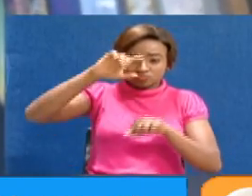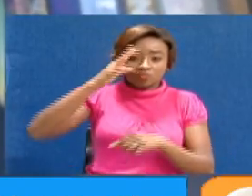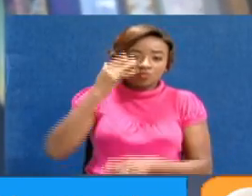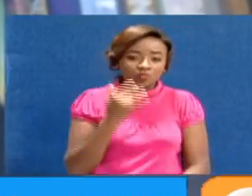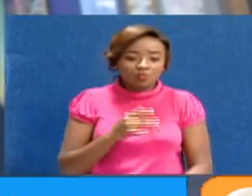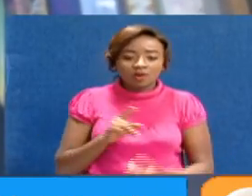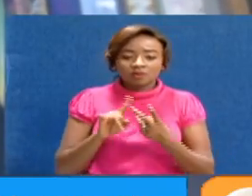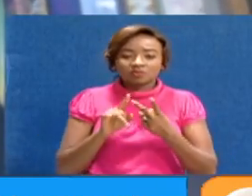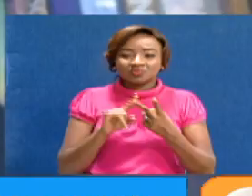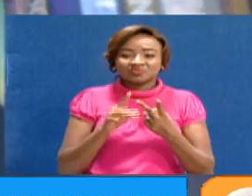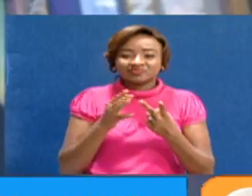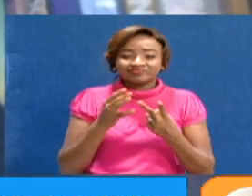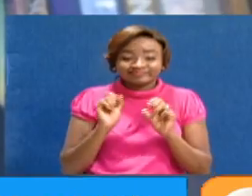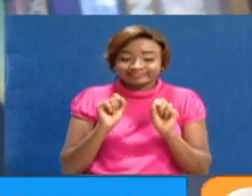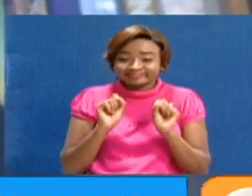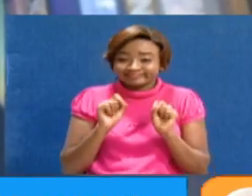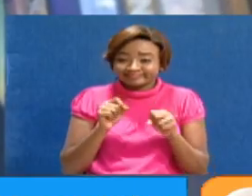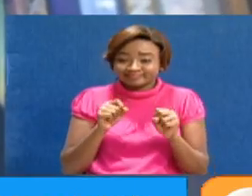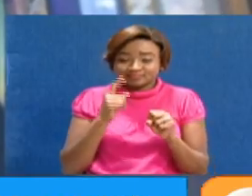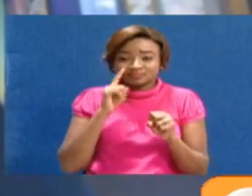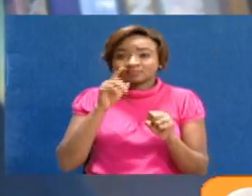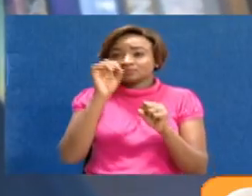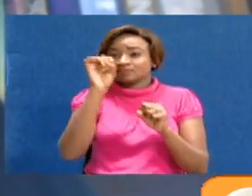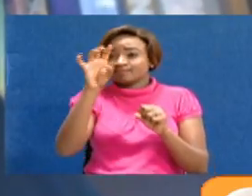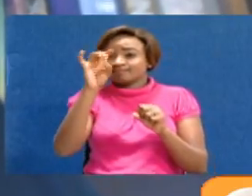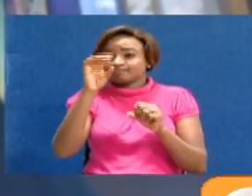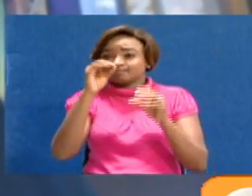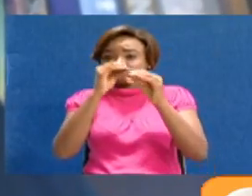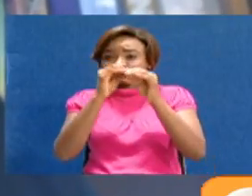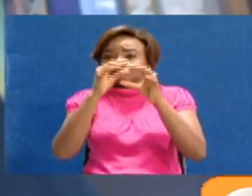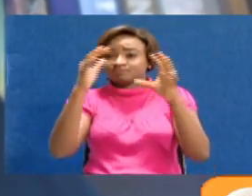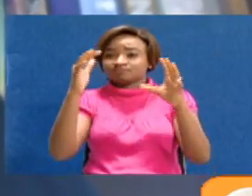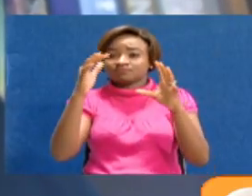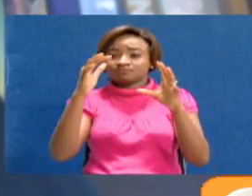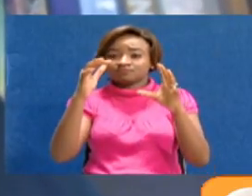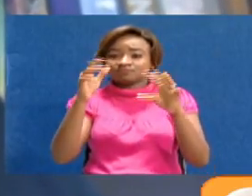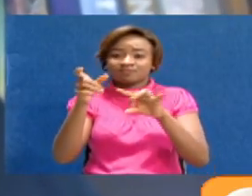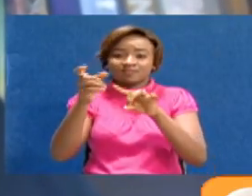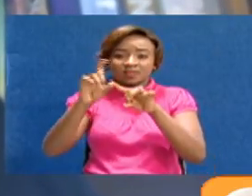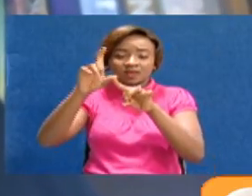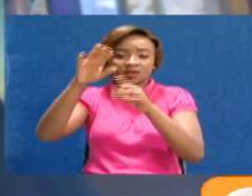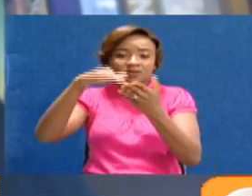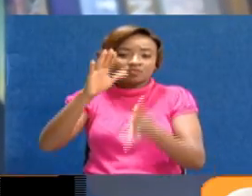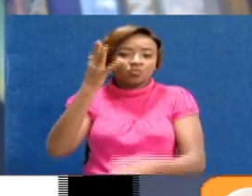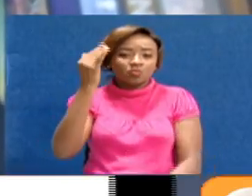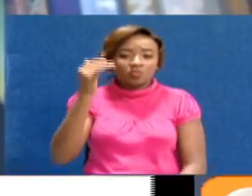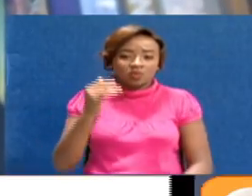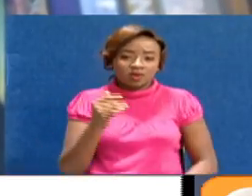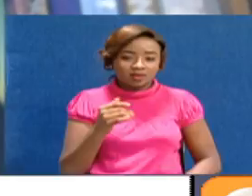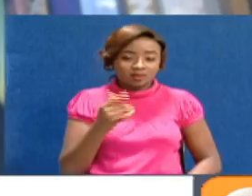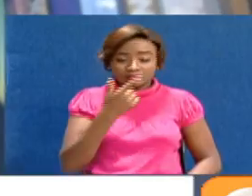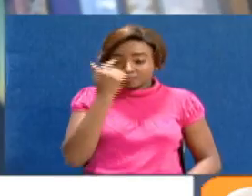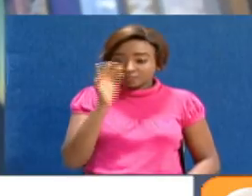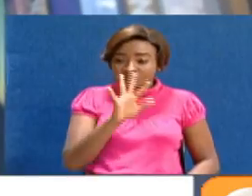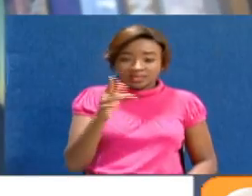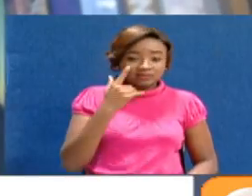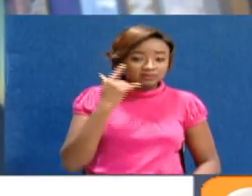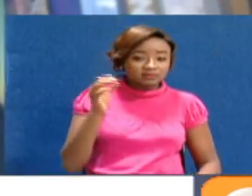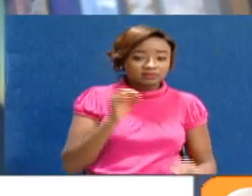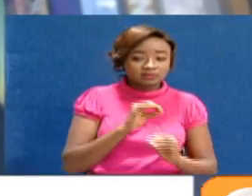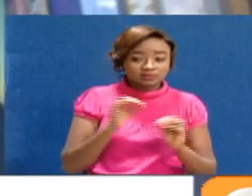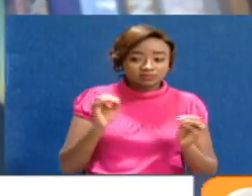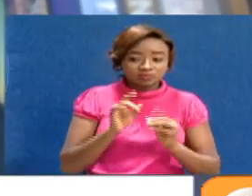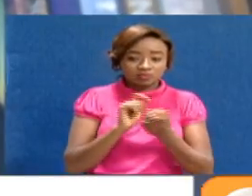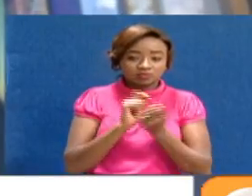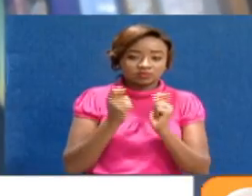why would they say that it's likely to, or they project it to increase in the future, is largely because they don't see that